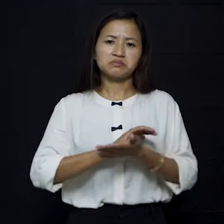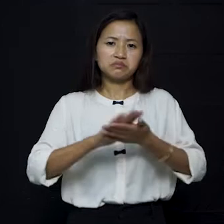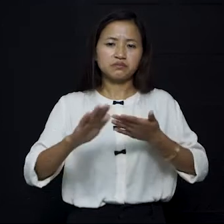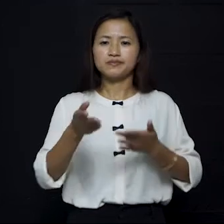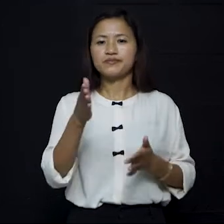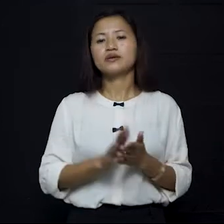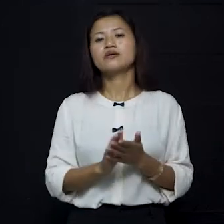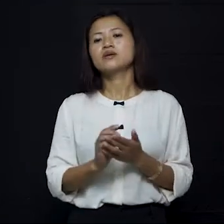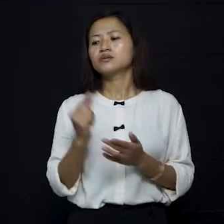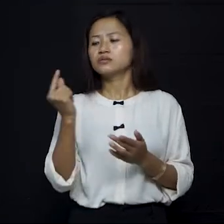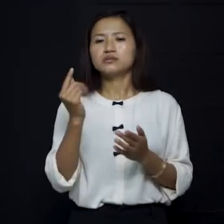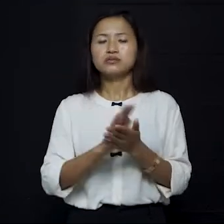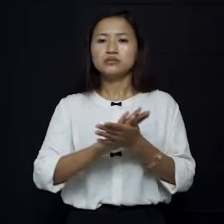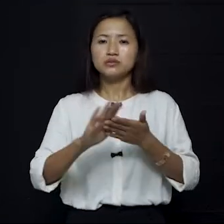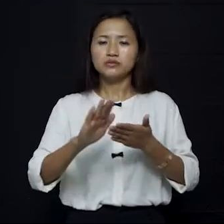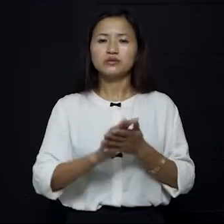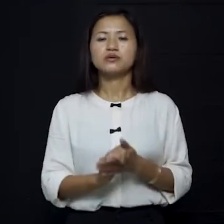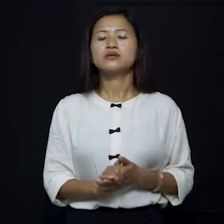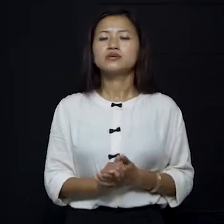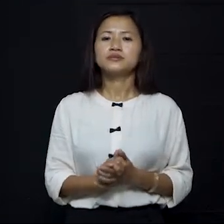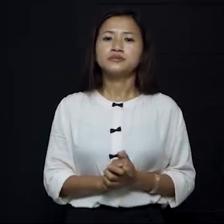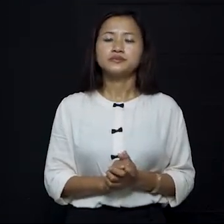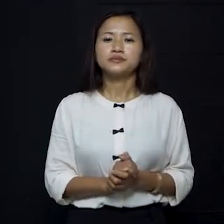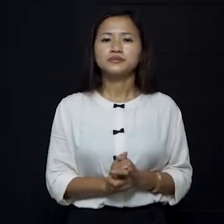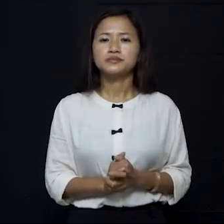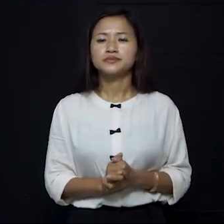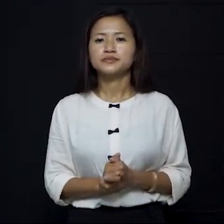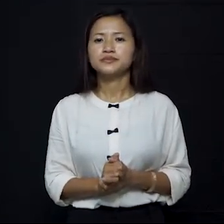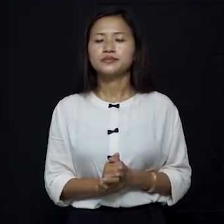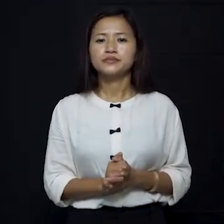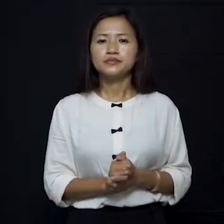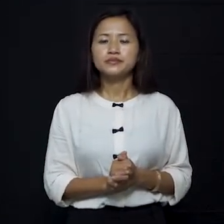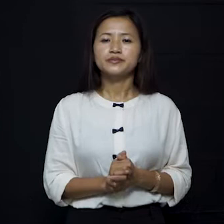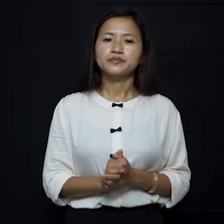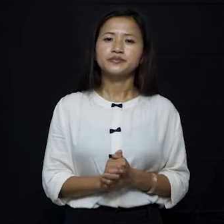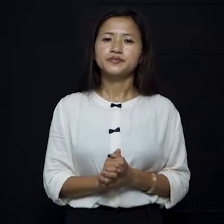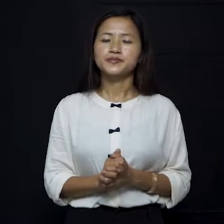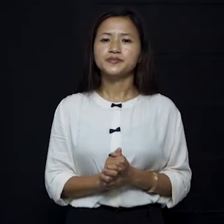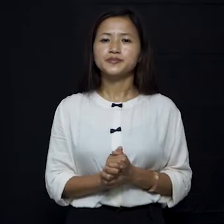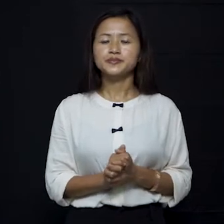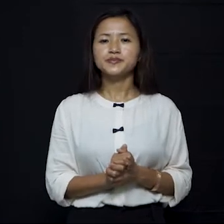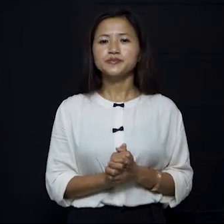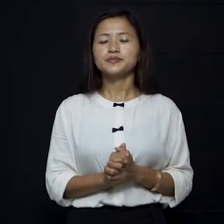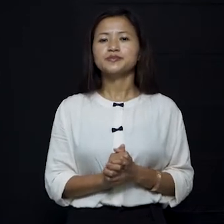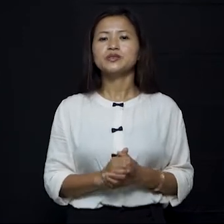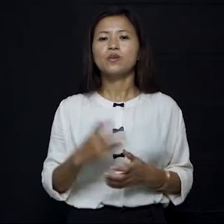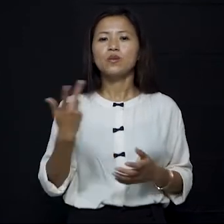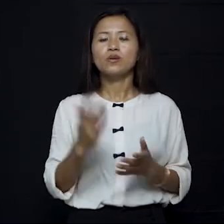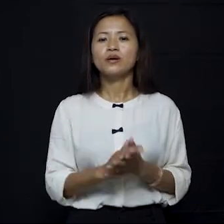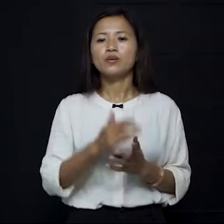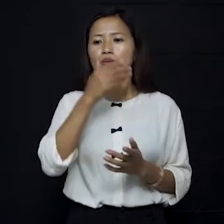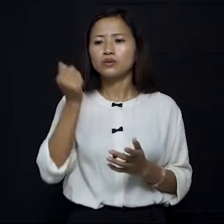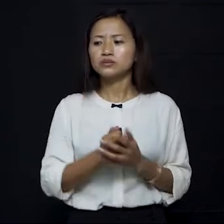it without the formula. So the same with grammar classes, okay? So the formula is was or were plus verb plus ing. Why was or